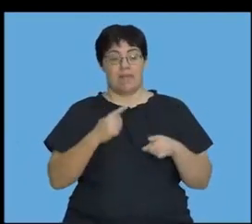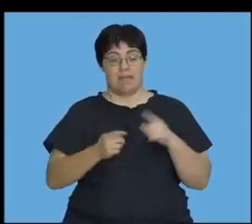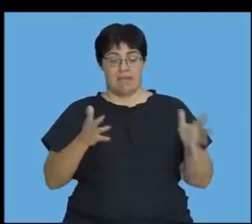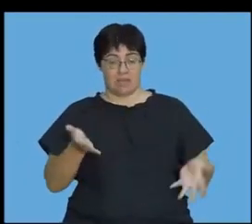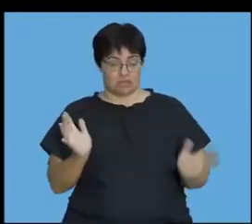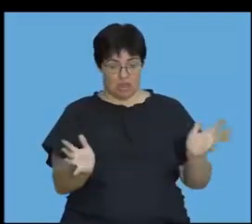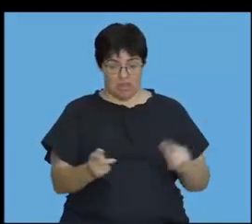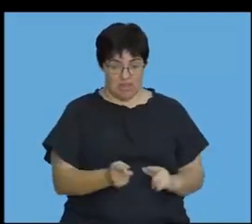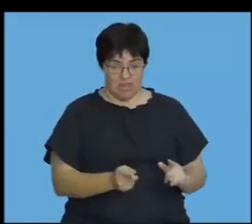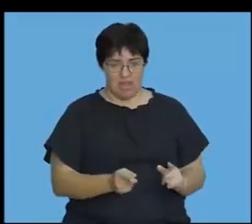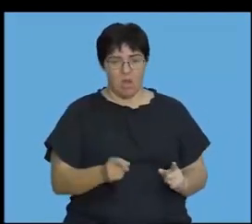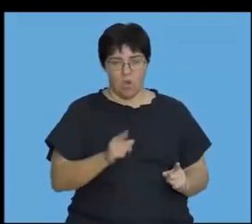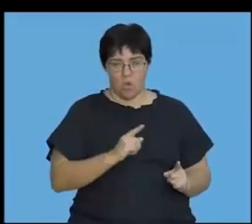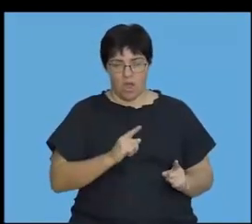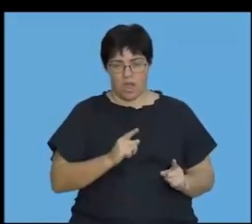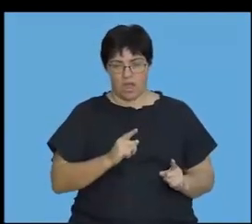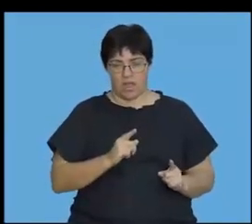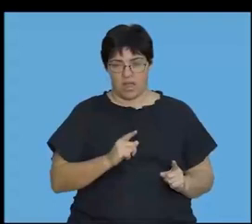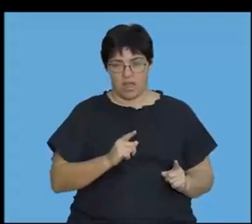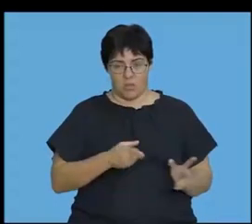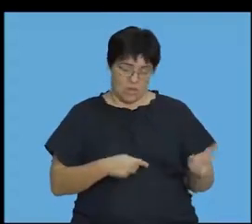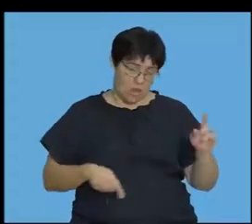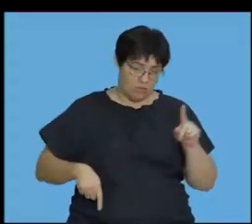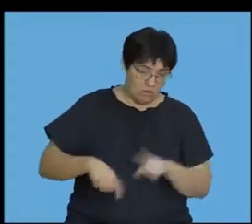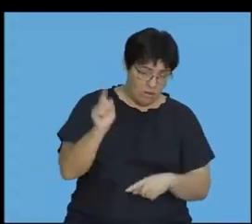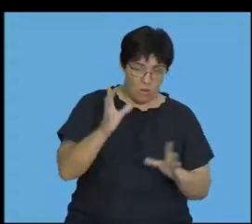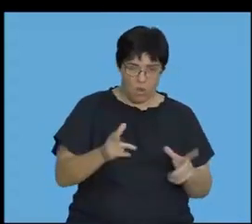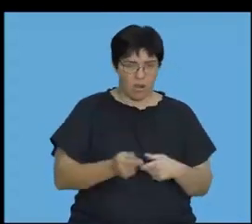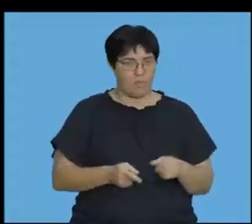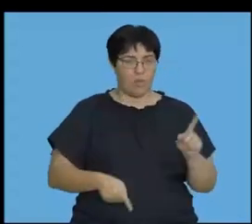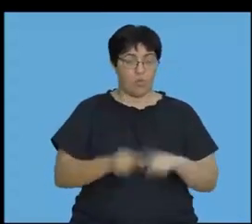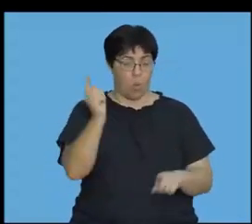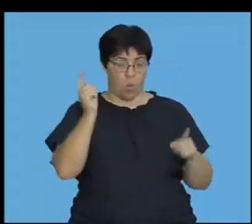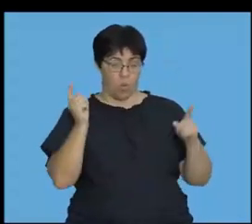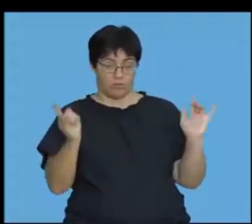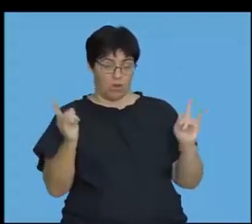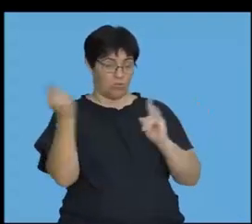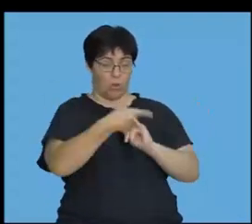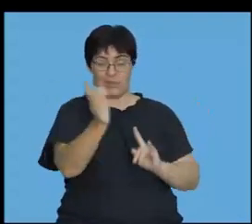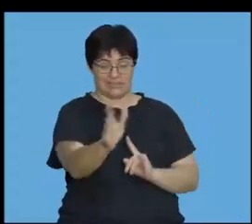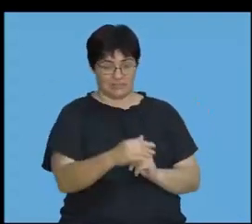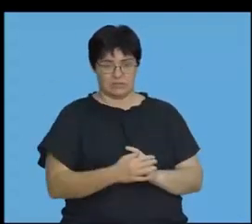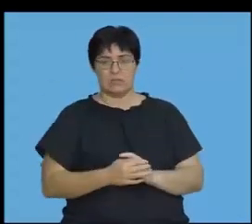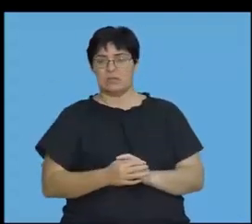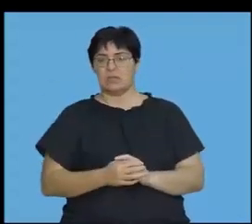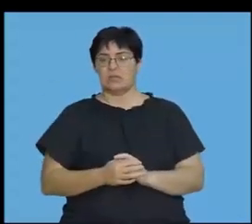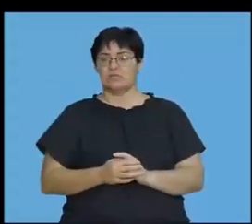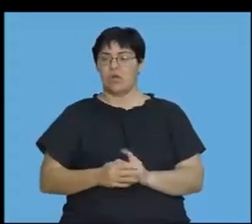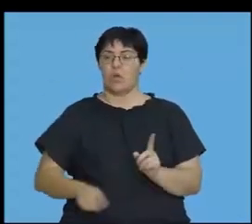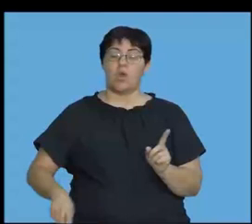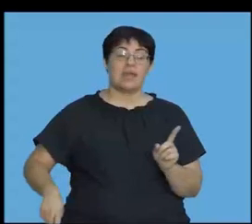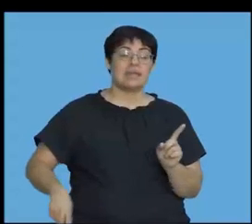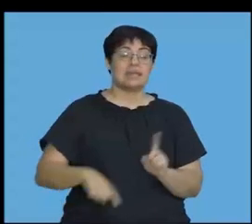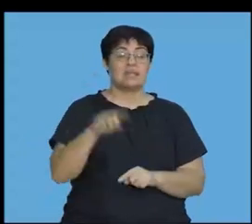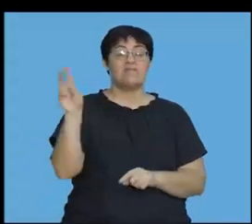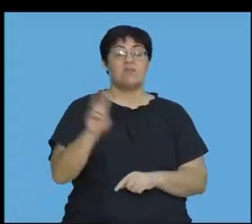player comes along, because he's trying to, the ball's trying to get a goal, now we're not going to let it go to the goalie. And he kicks the